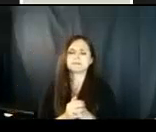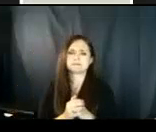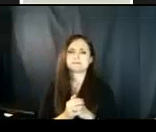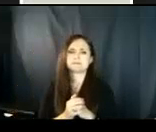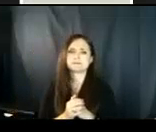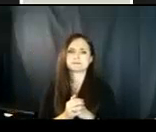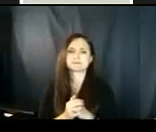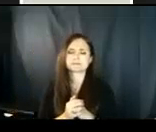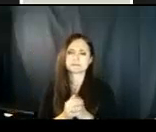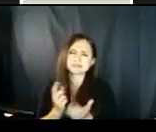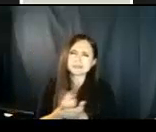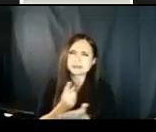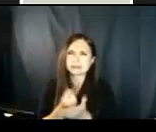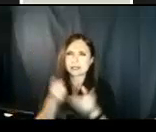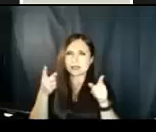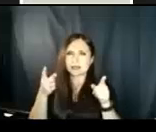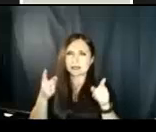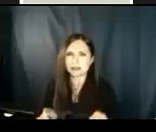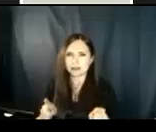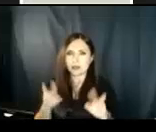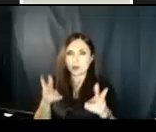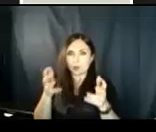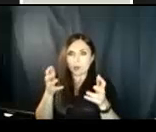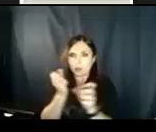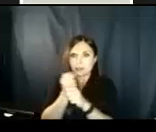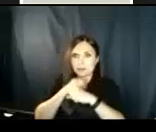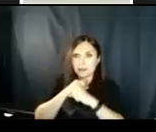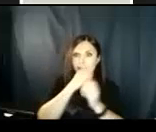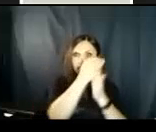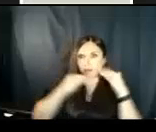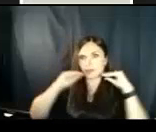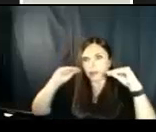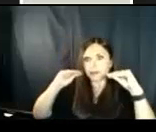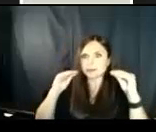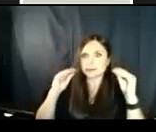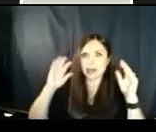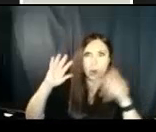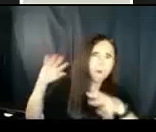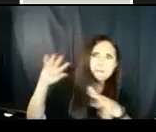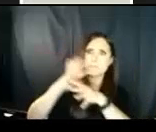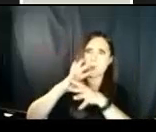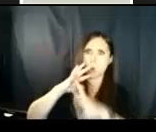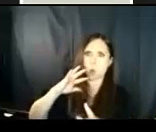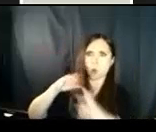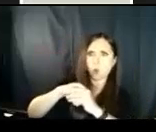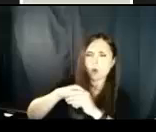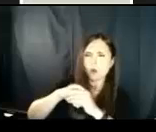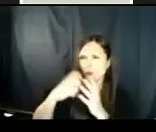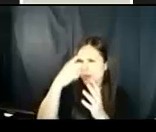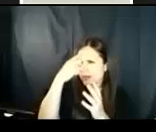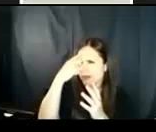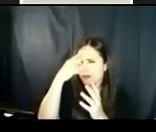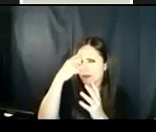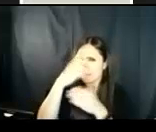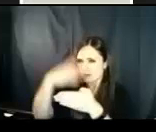things that happened is that when we want to make our lessons super engaging, are we really thinking about what we want the